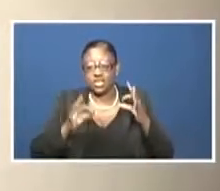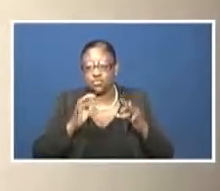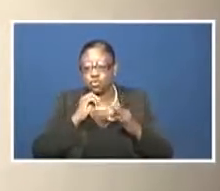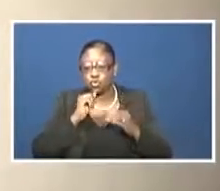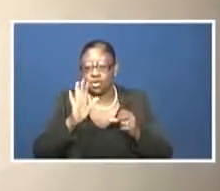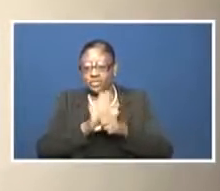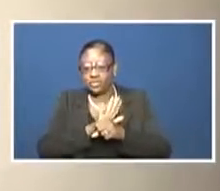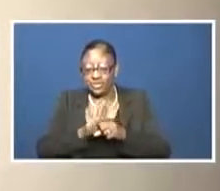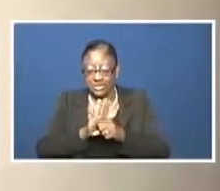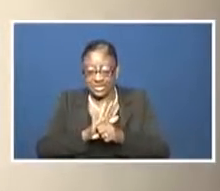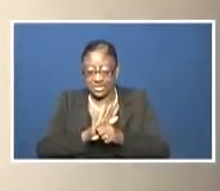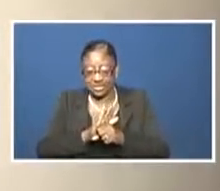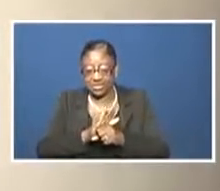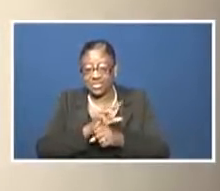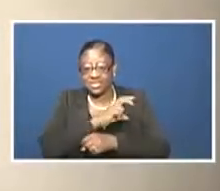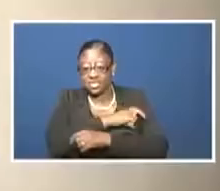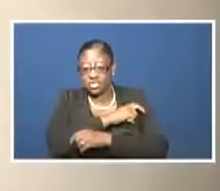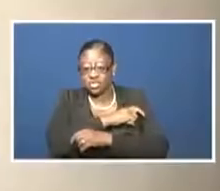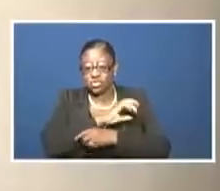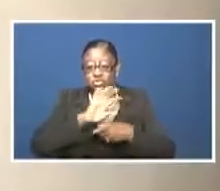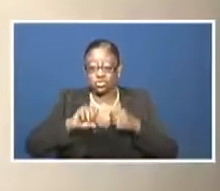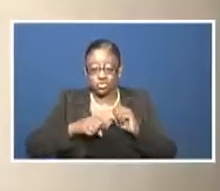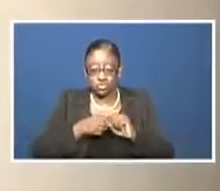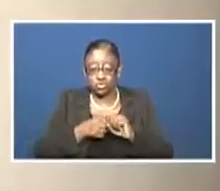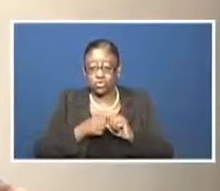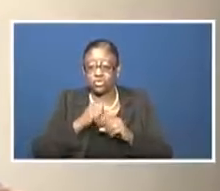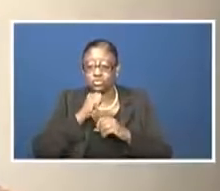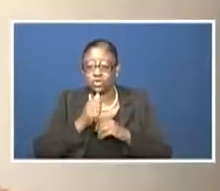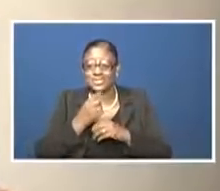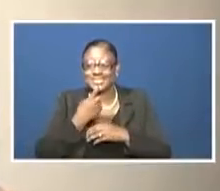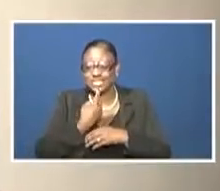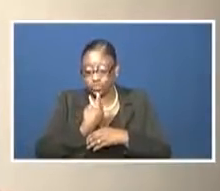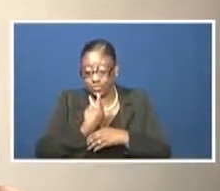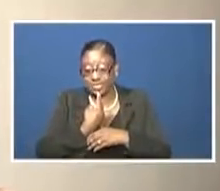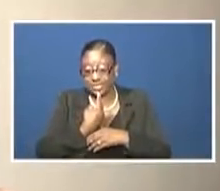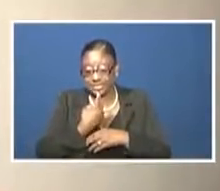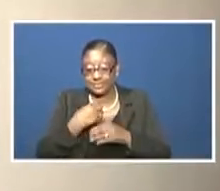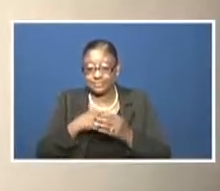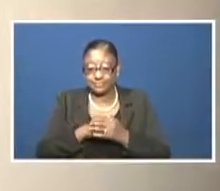get vaccinated so that if you get the infection, it's not going to be serious or severe.